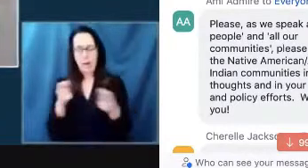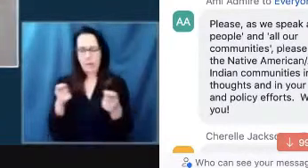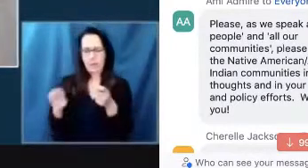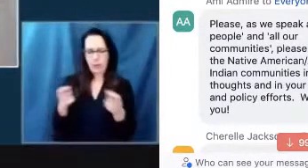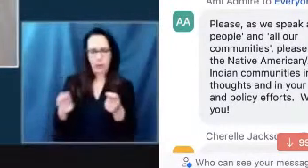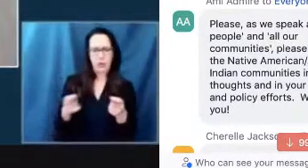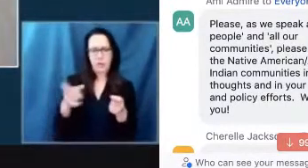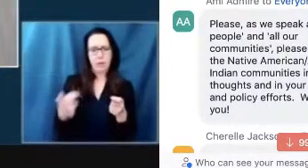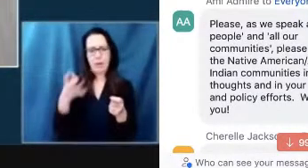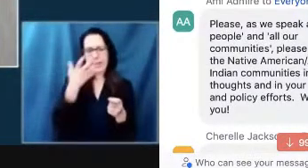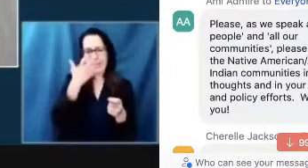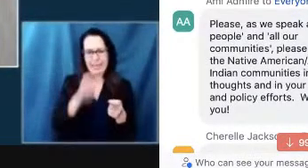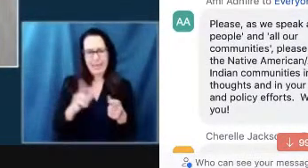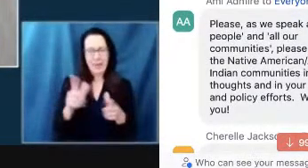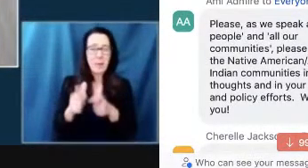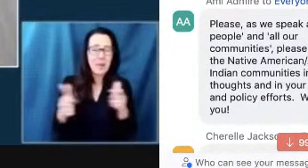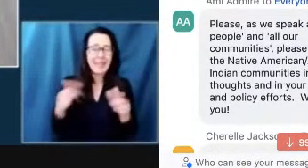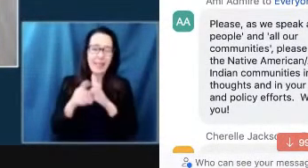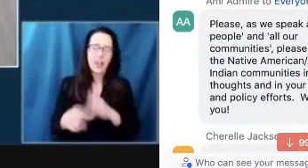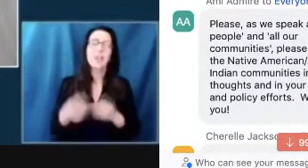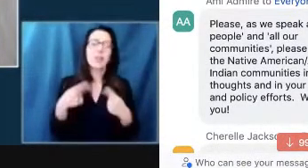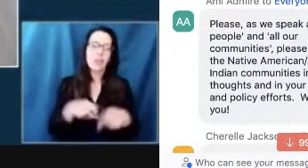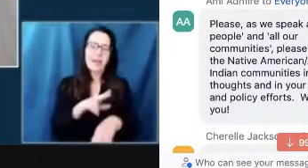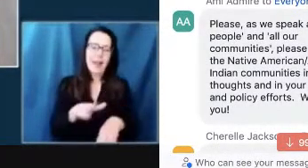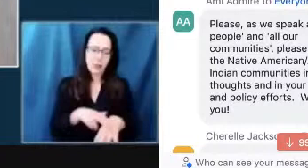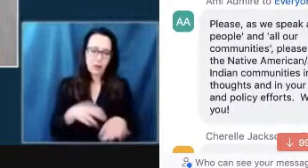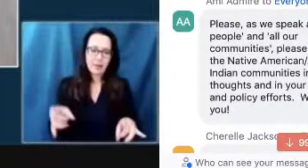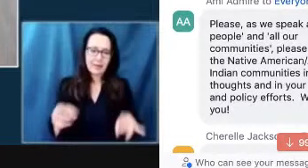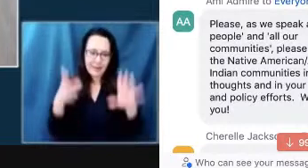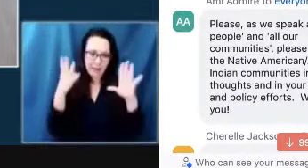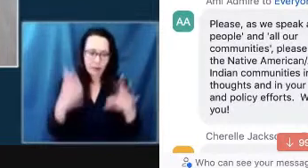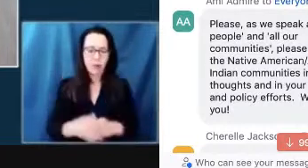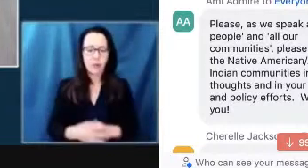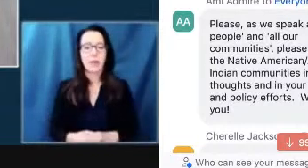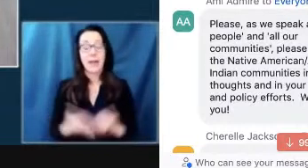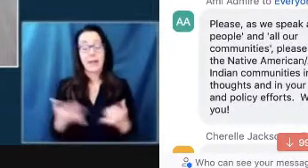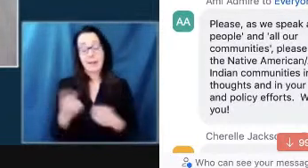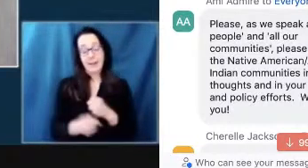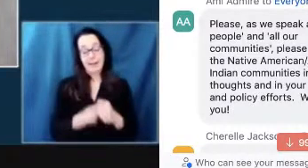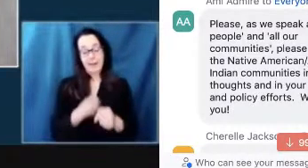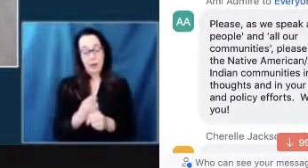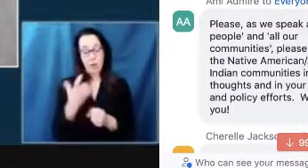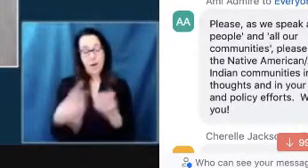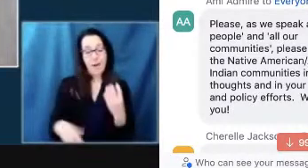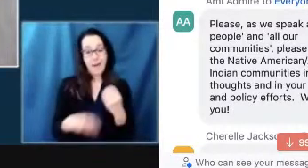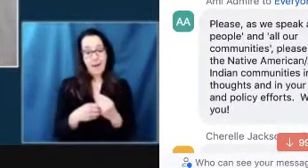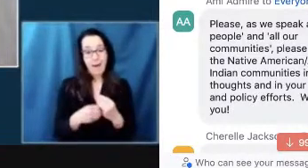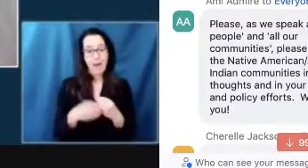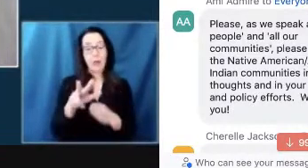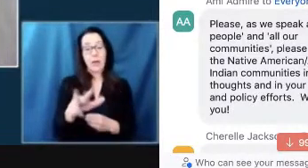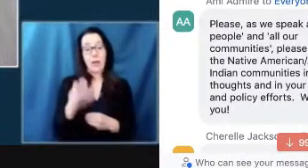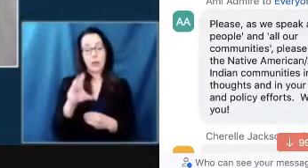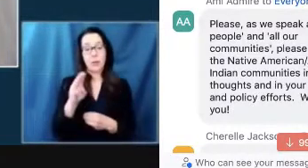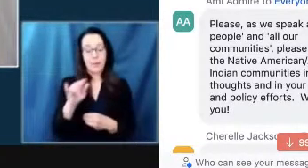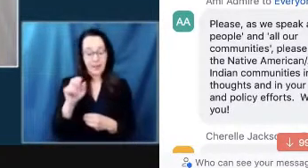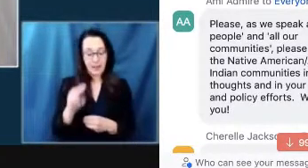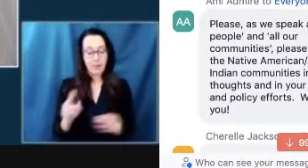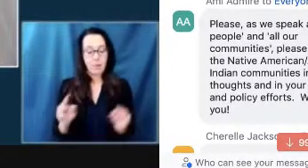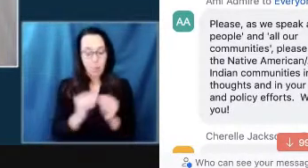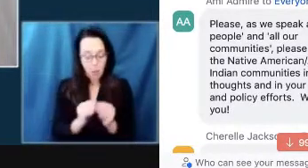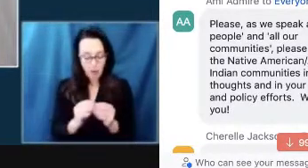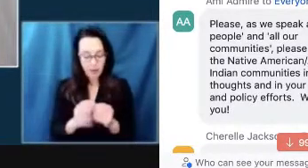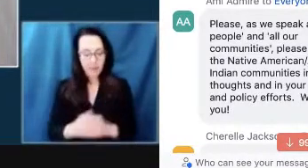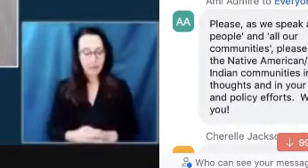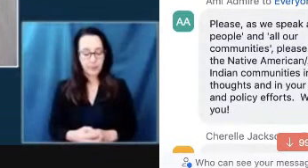in natural disasters. This year, we expect to add at least 300 million more. We also have a lot